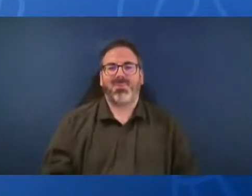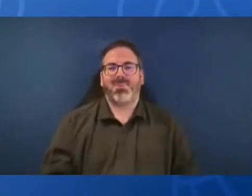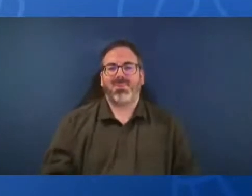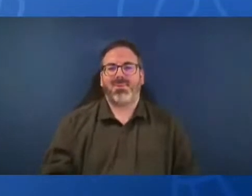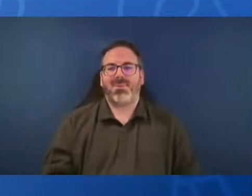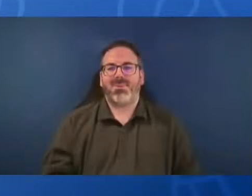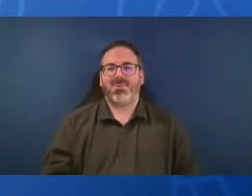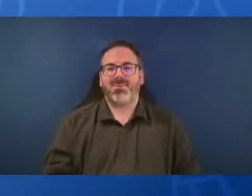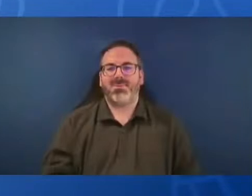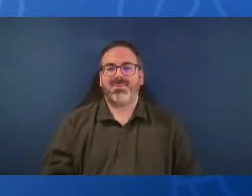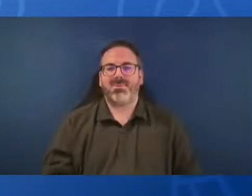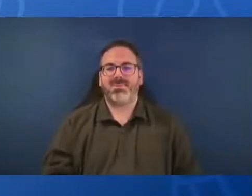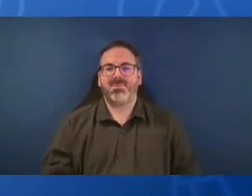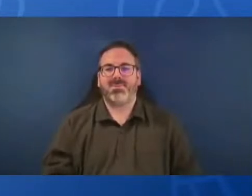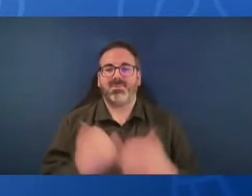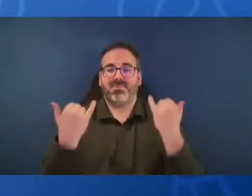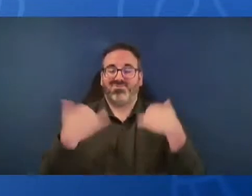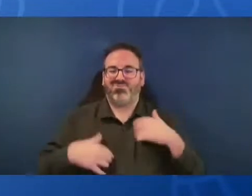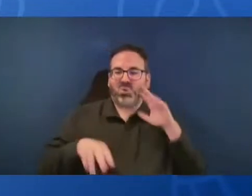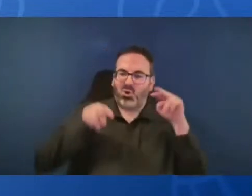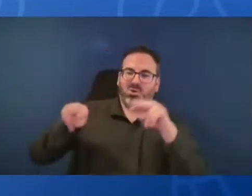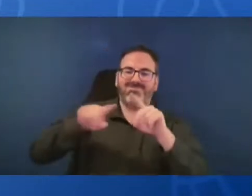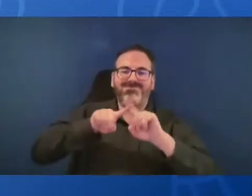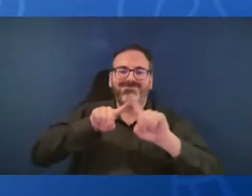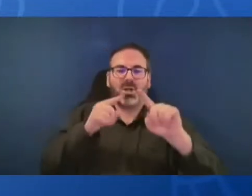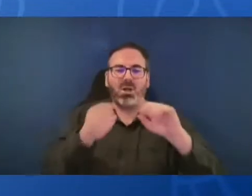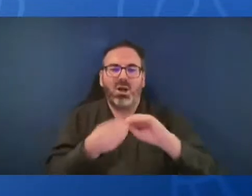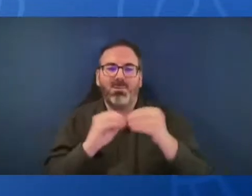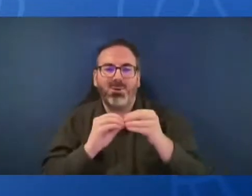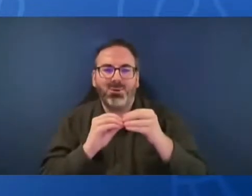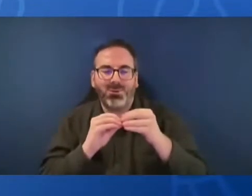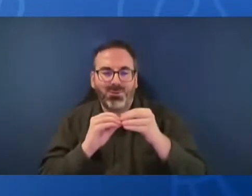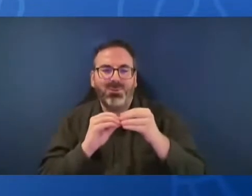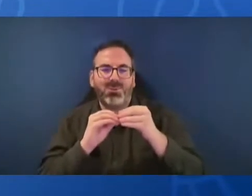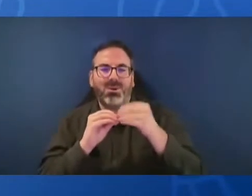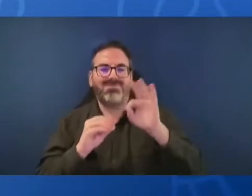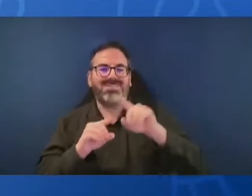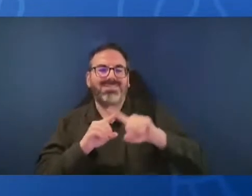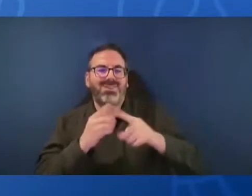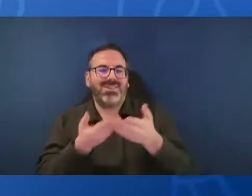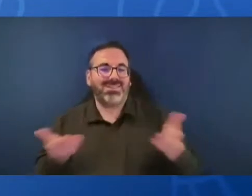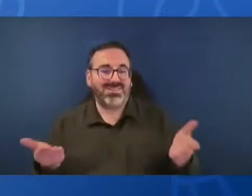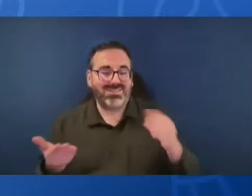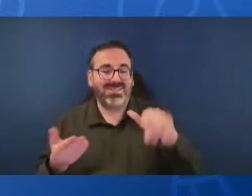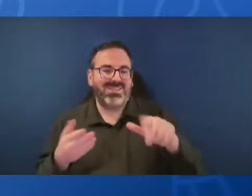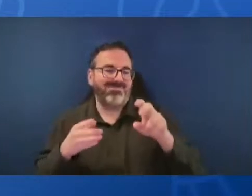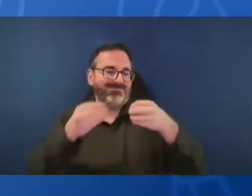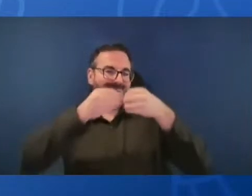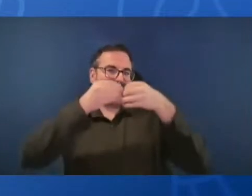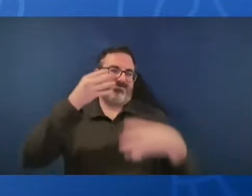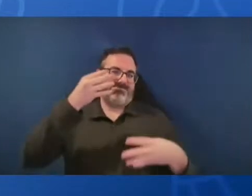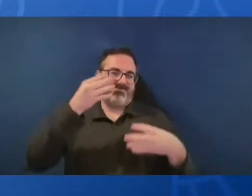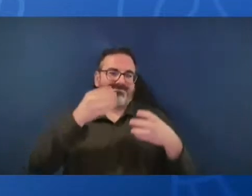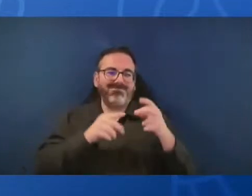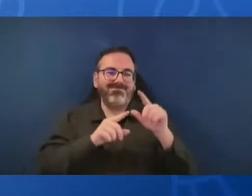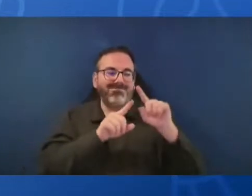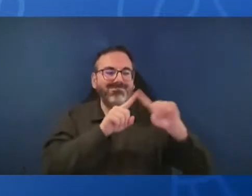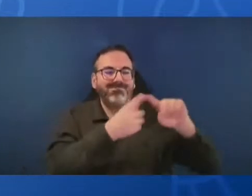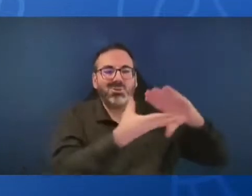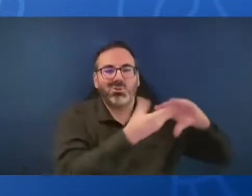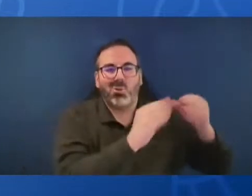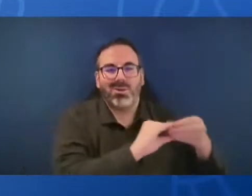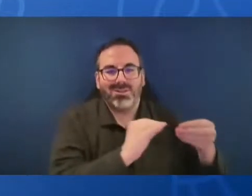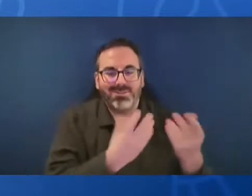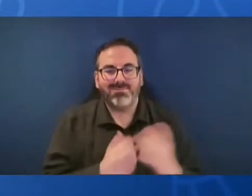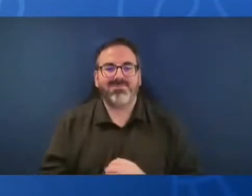That's anecdotal. The nature, I'm not familiar with the nature of what happened, so I'm not going to be able to speak to that. Yes, right down the middle here. Yes, sir. Thank you so